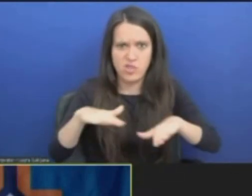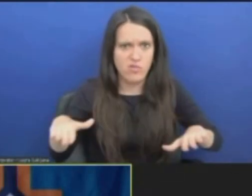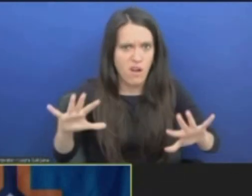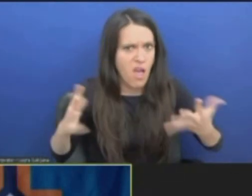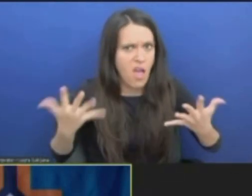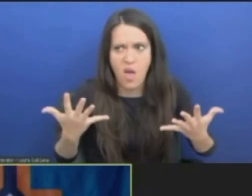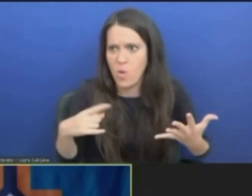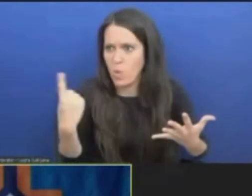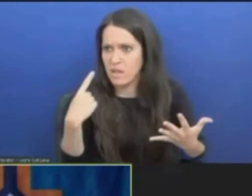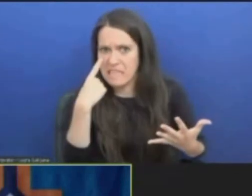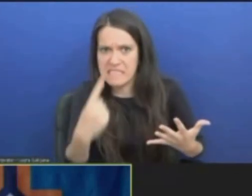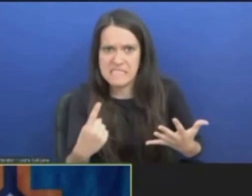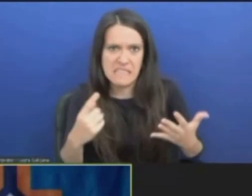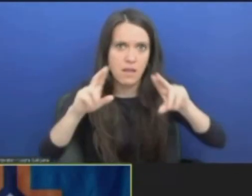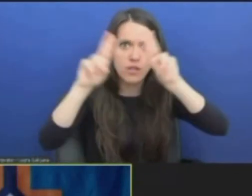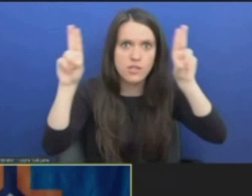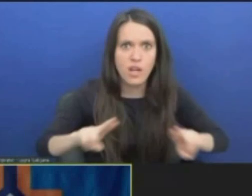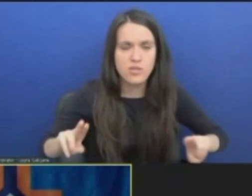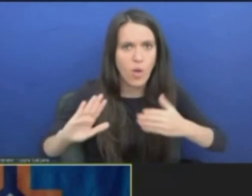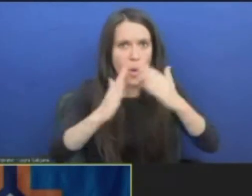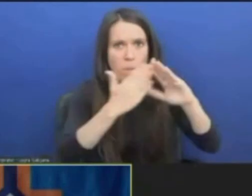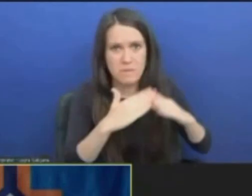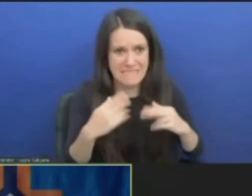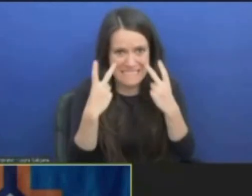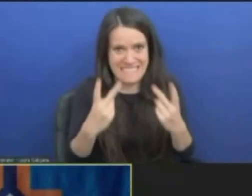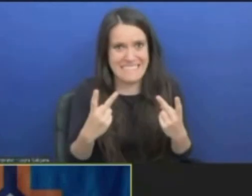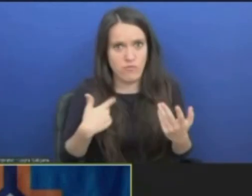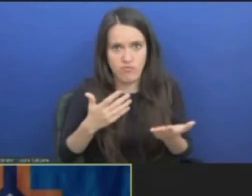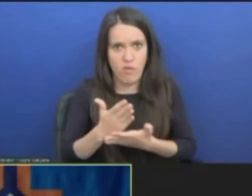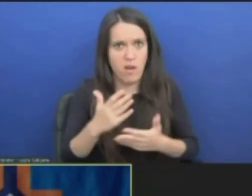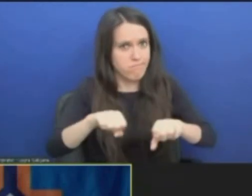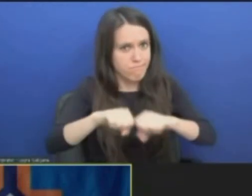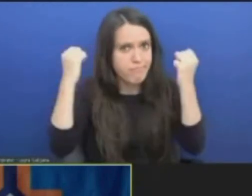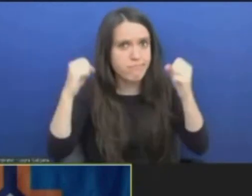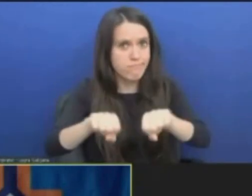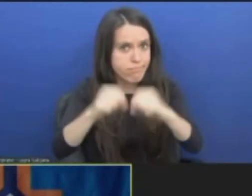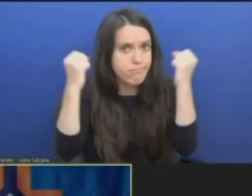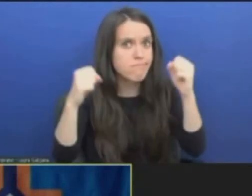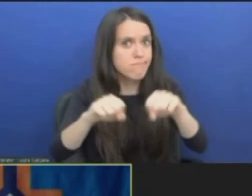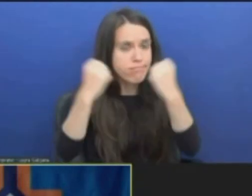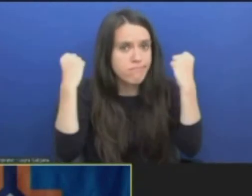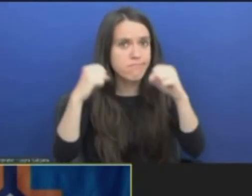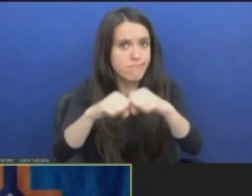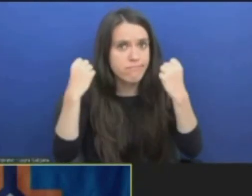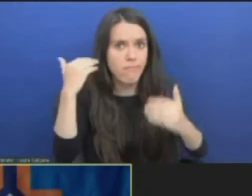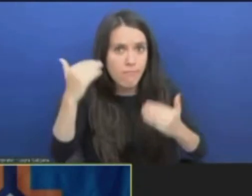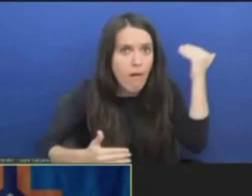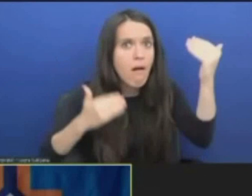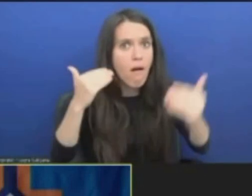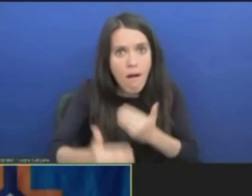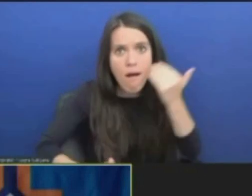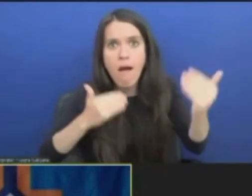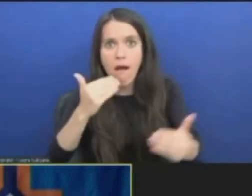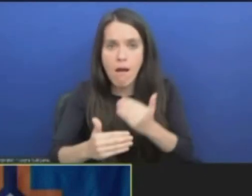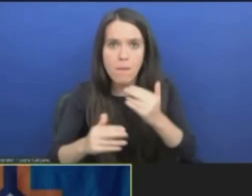of the international community when our rights are systematically violated by other states which are also part of the international community?